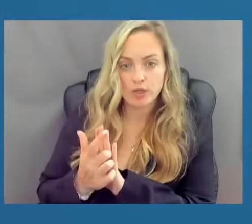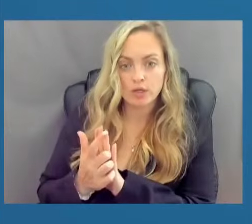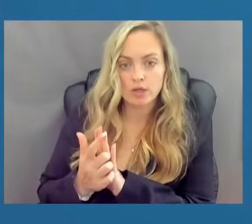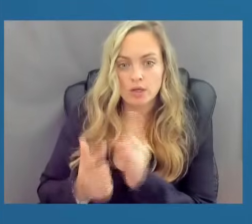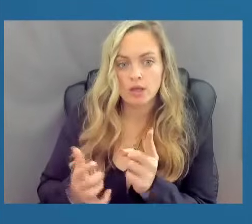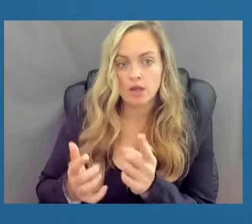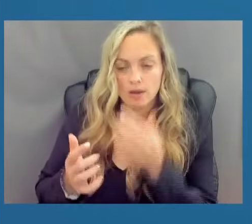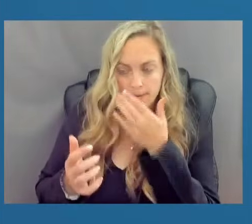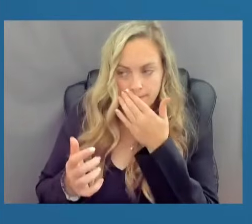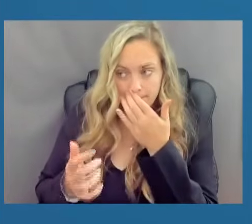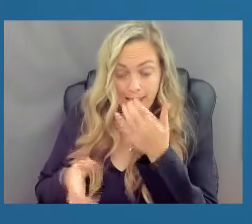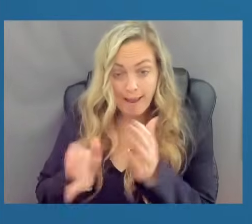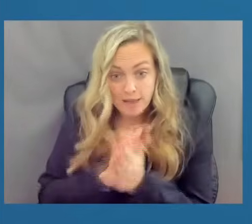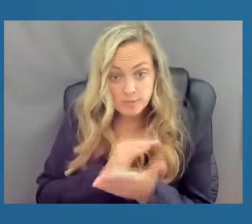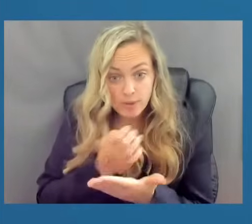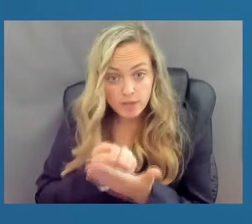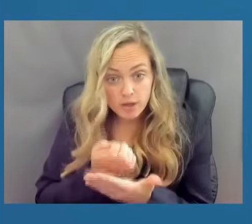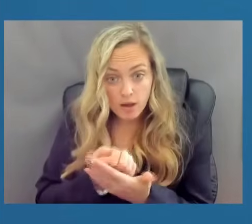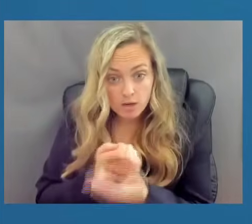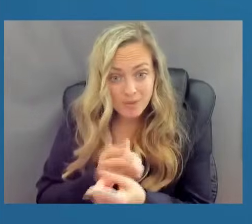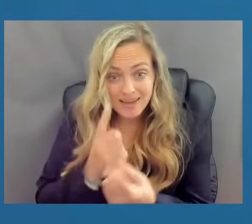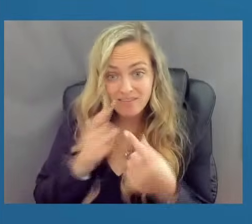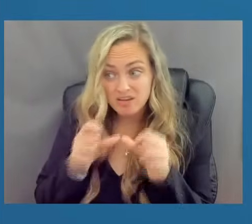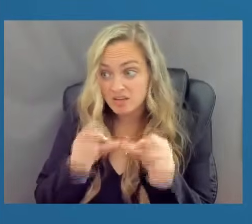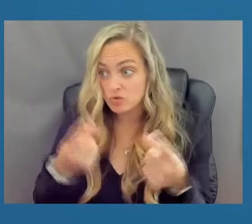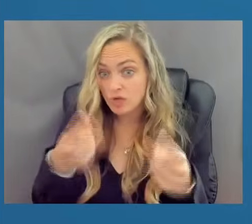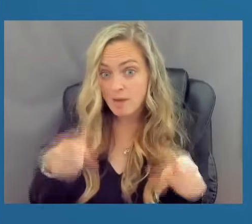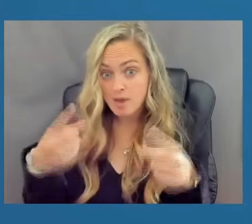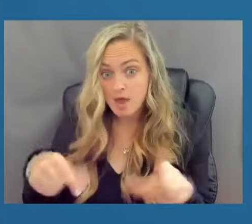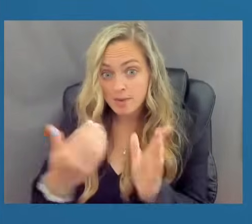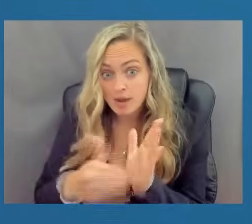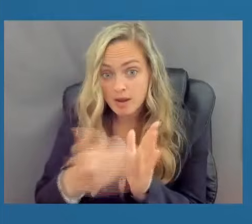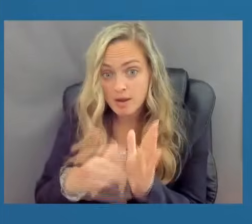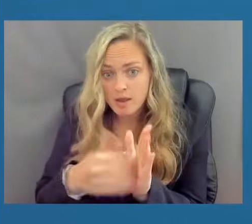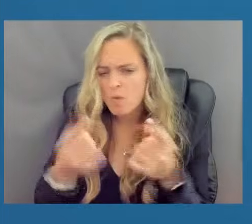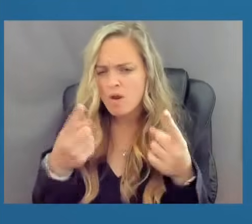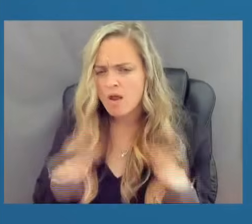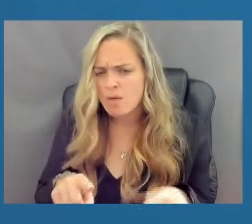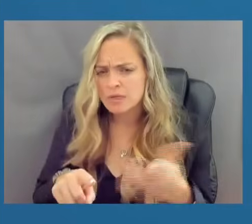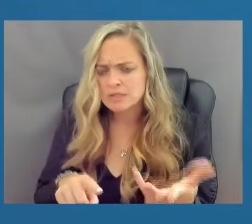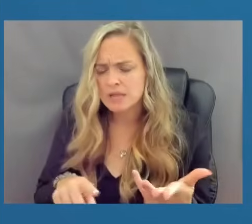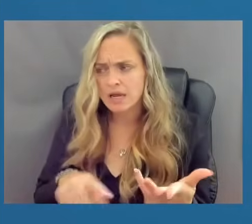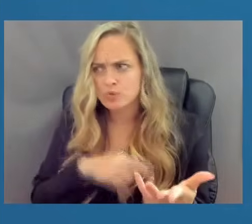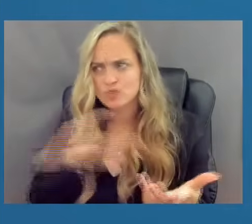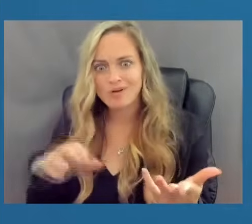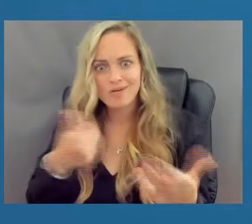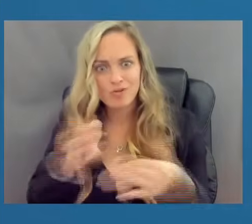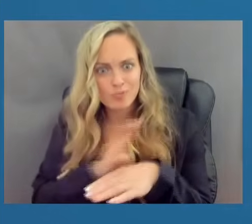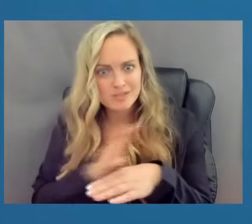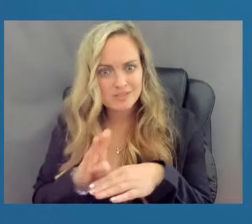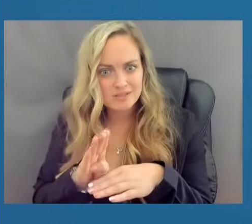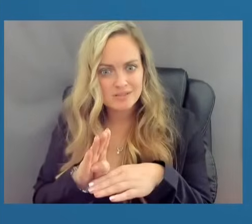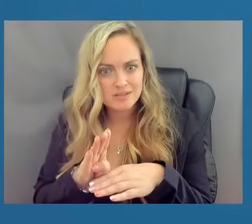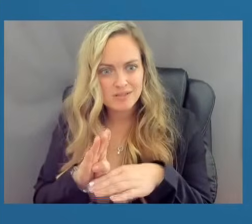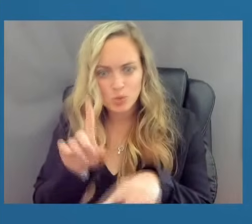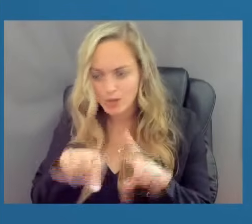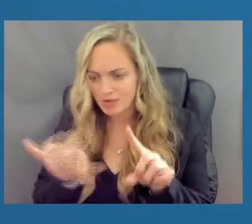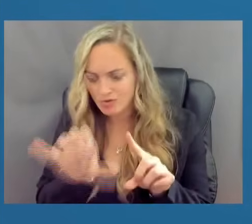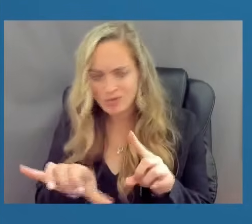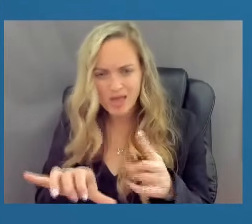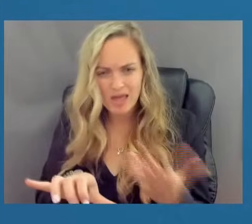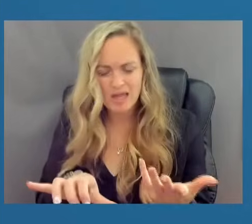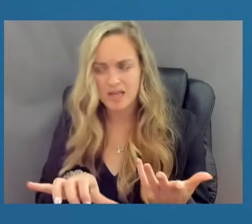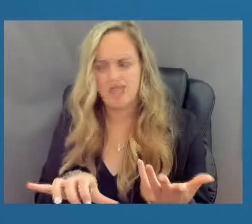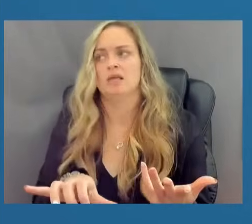of the economy if this were to keep happening, and he was threatening other businesses to not do this. And I just wonder, for